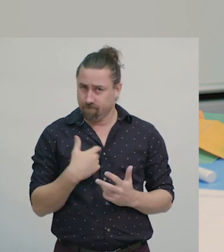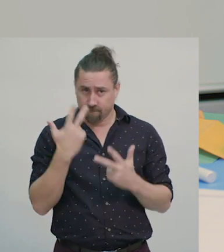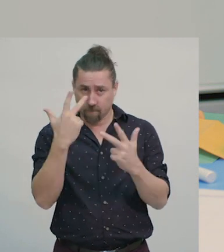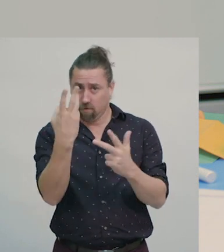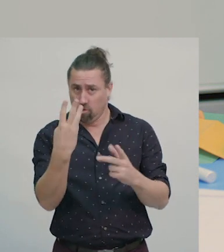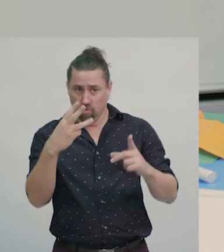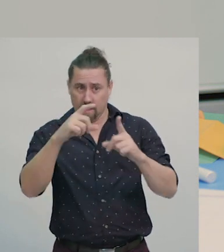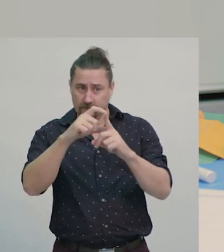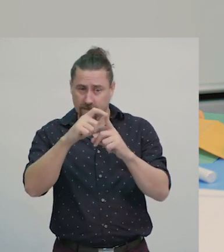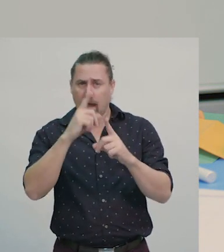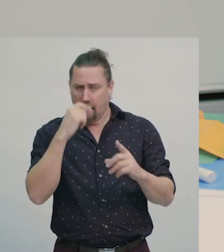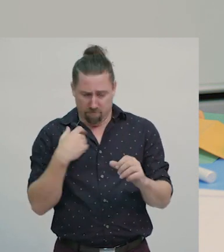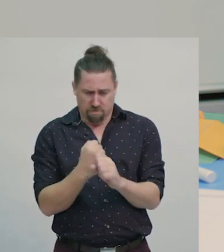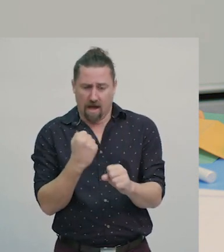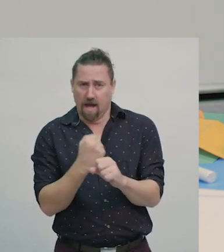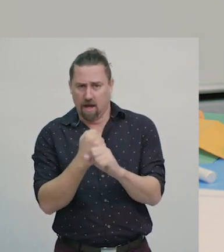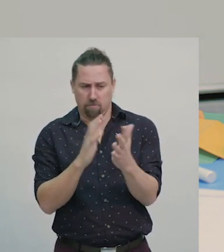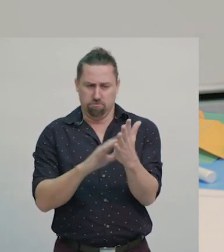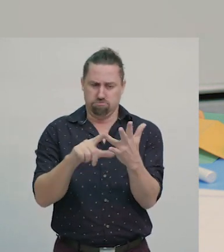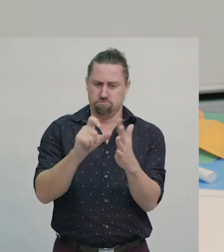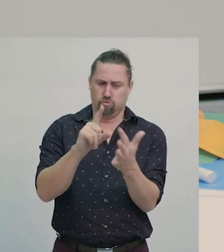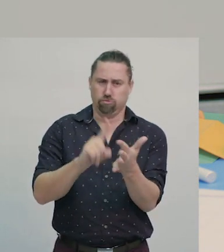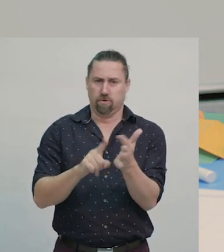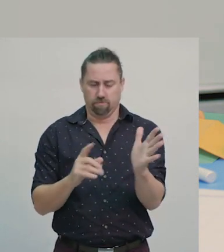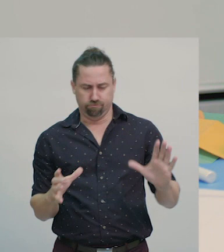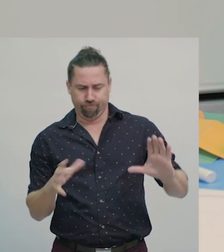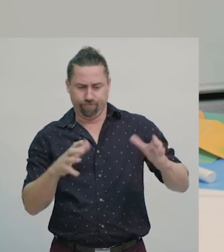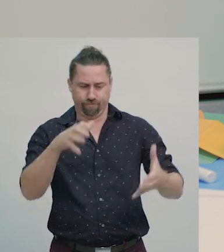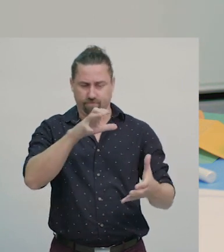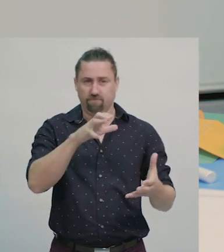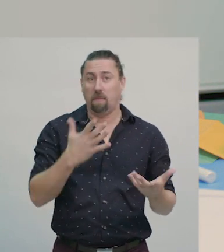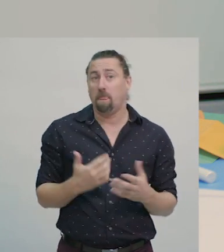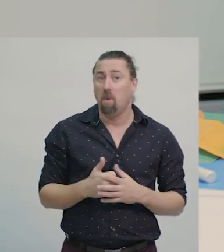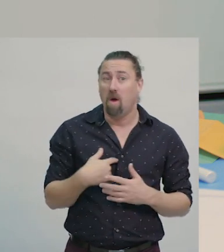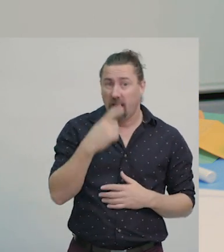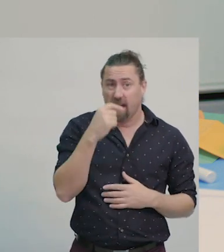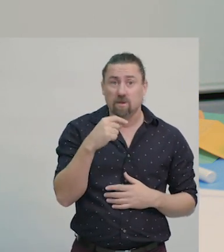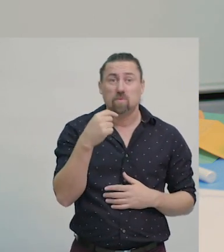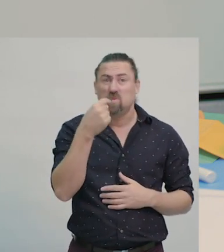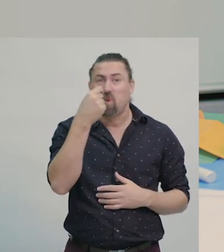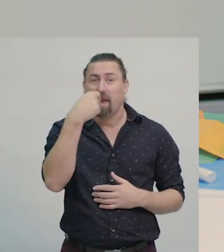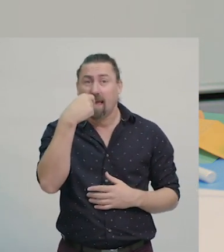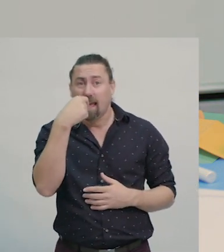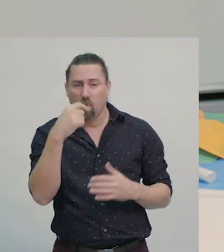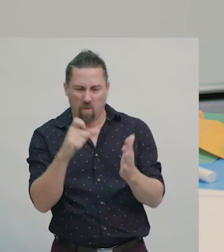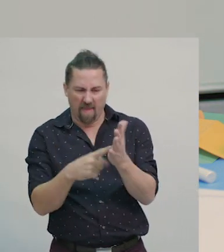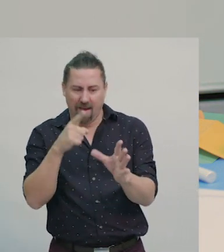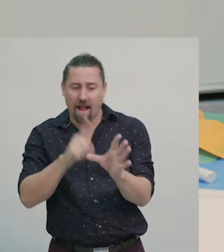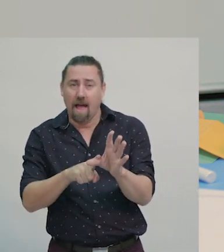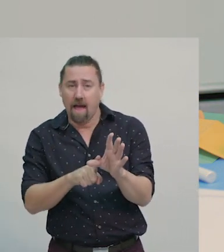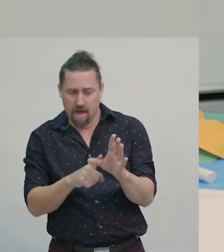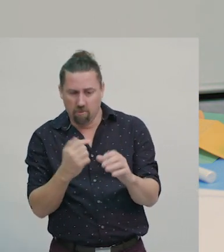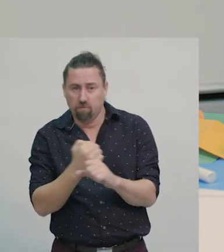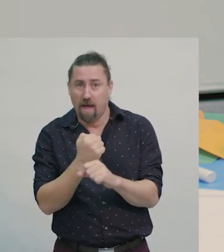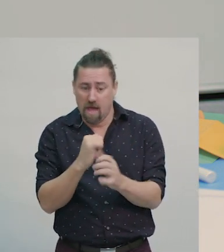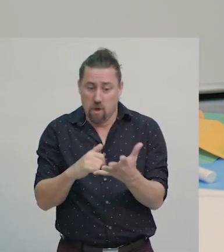objects is by building a model. Let's use toothpicks and modelling clay to construct a square base